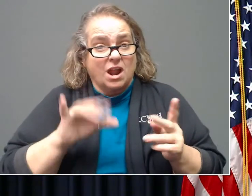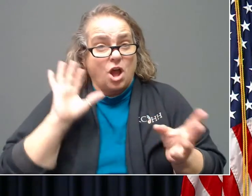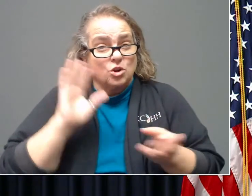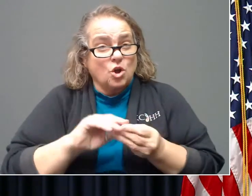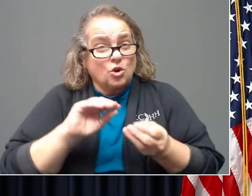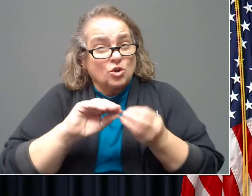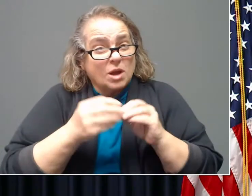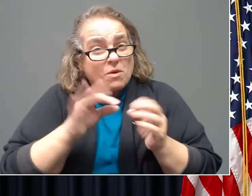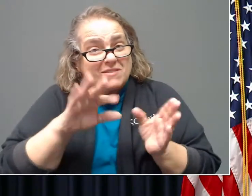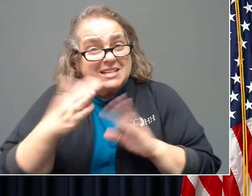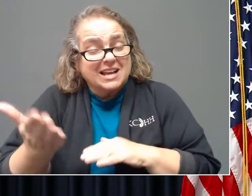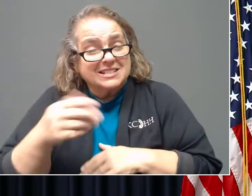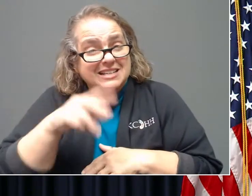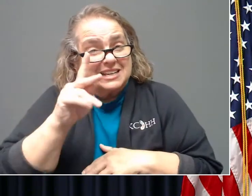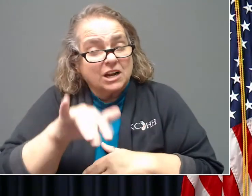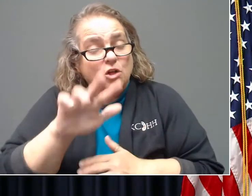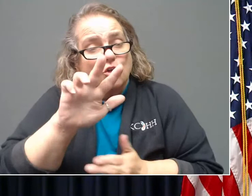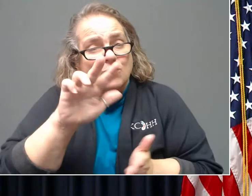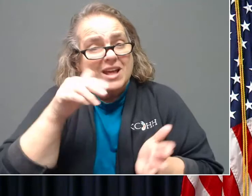Kentucky to